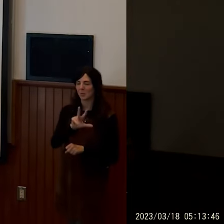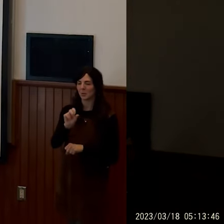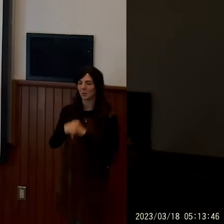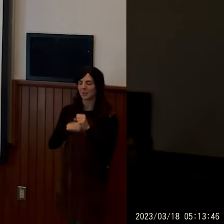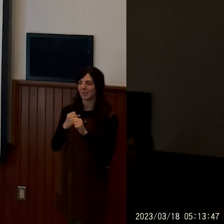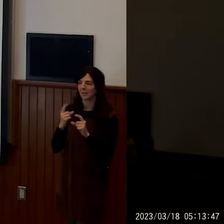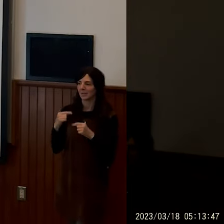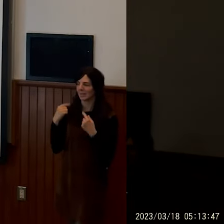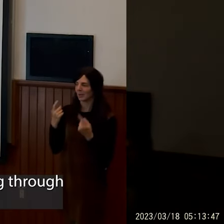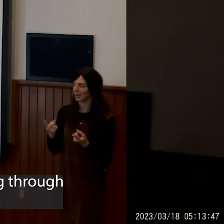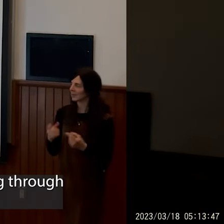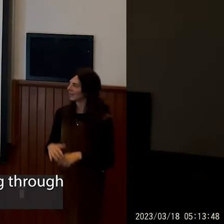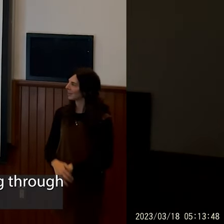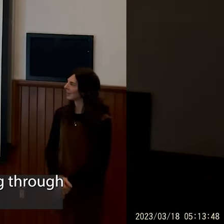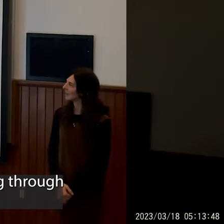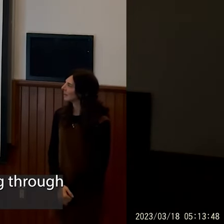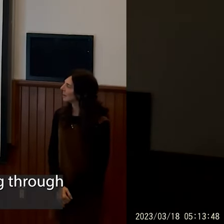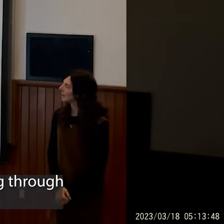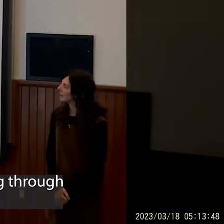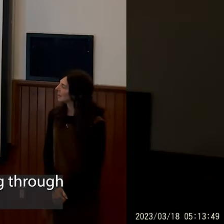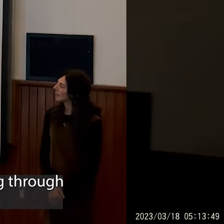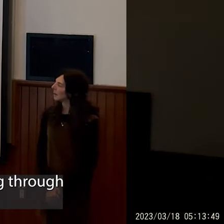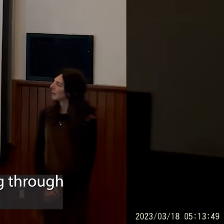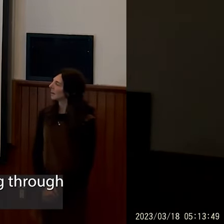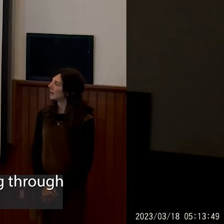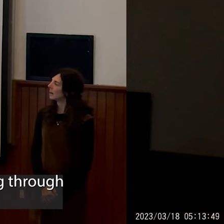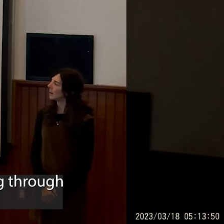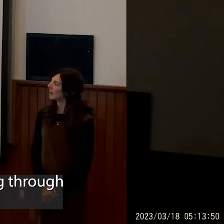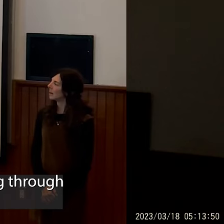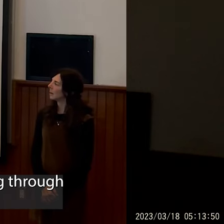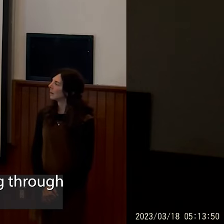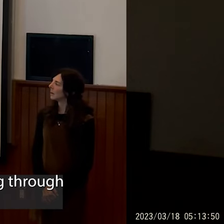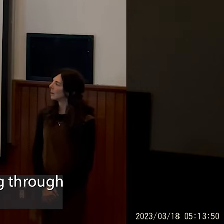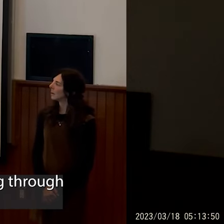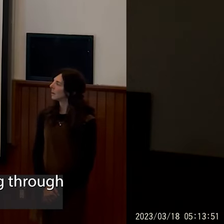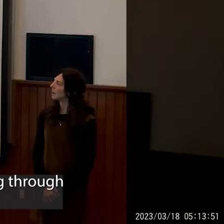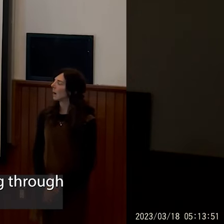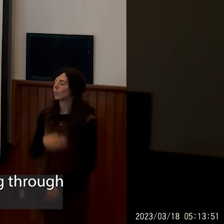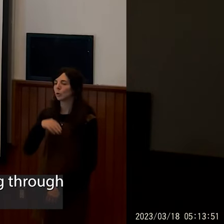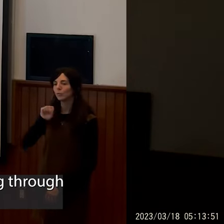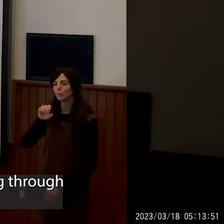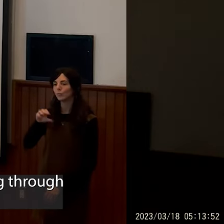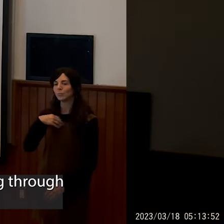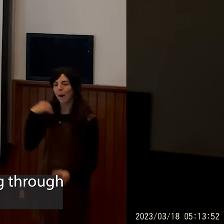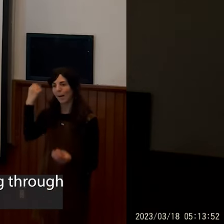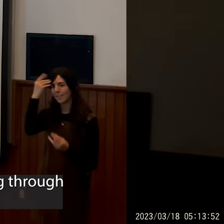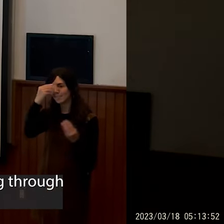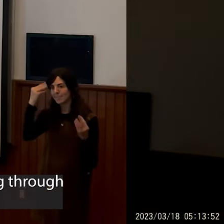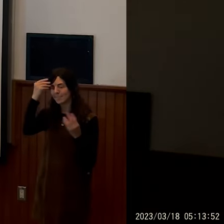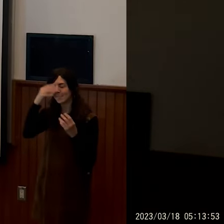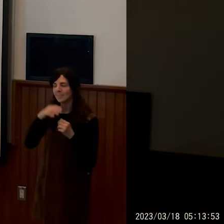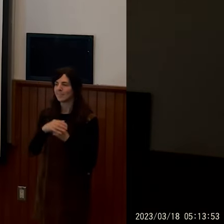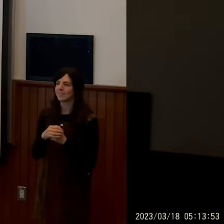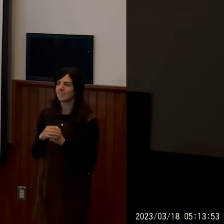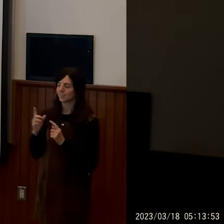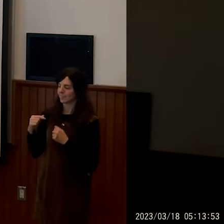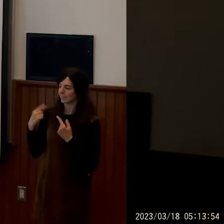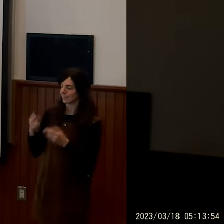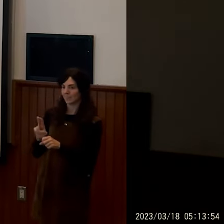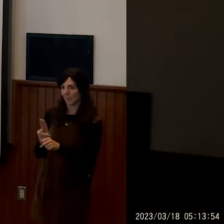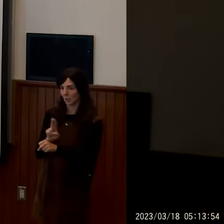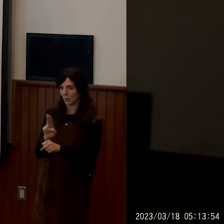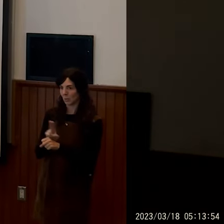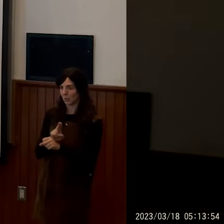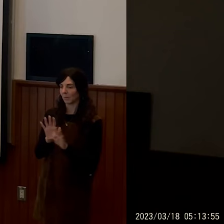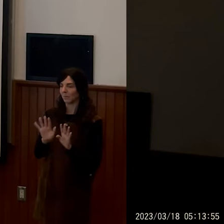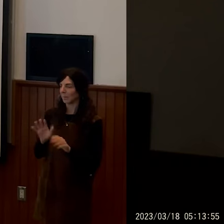and basically some of the ideas I've been thinking through and working with. So